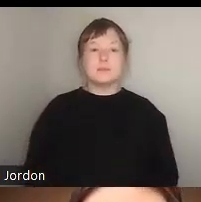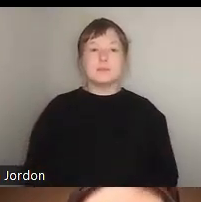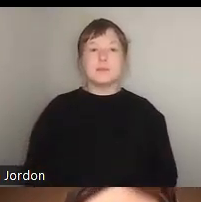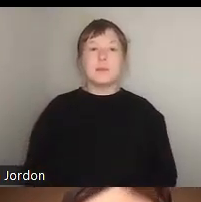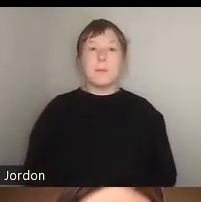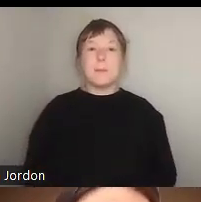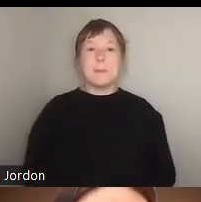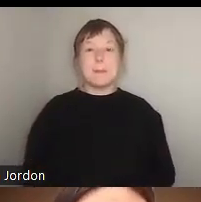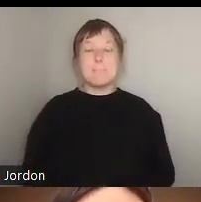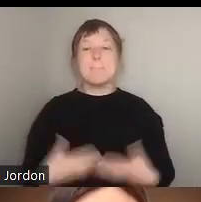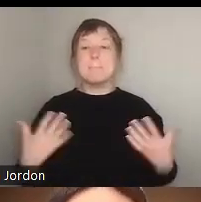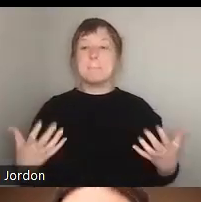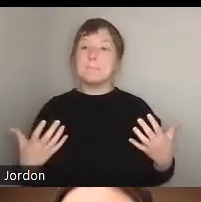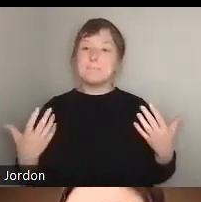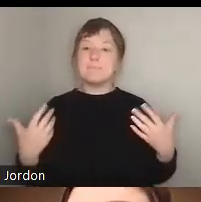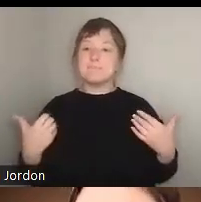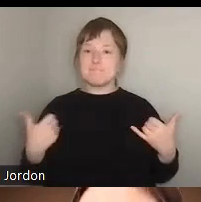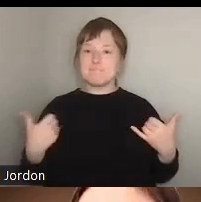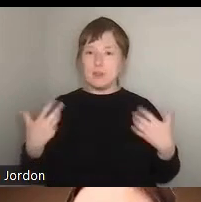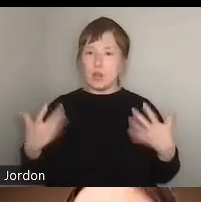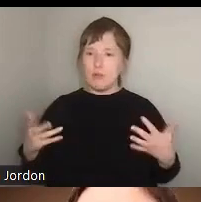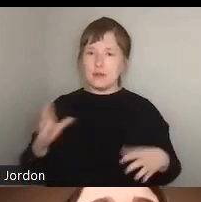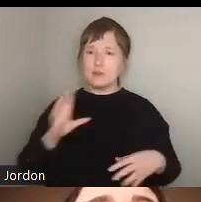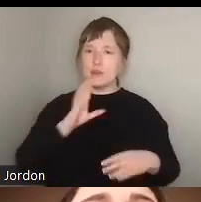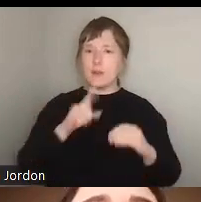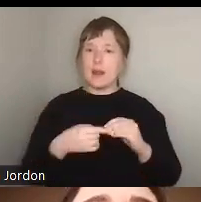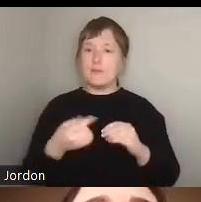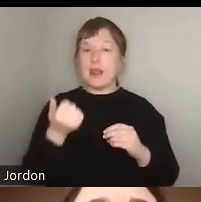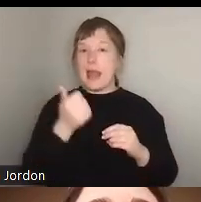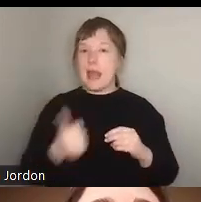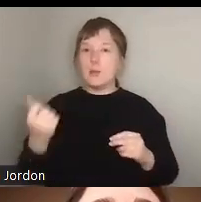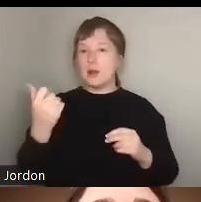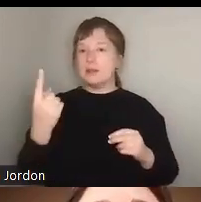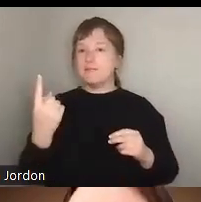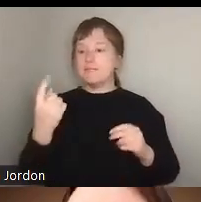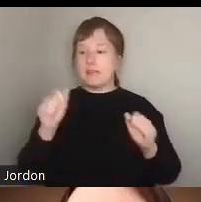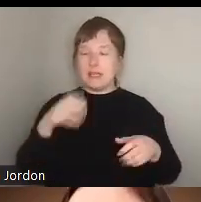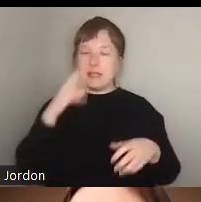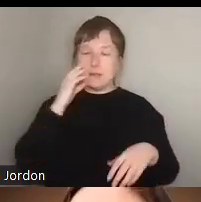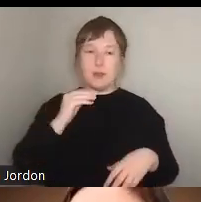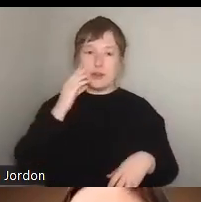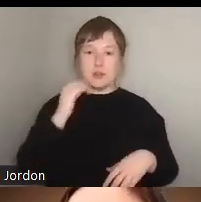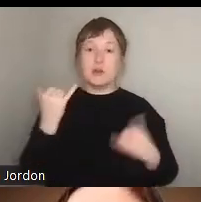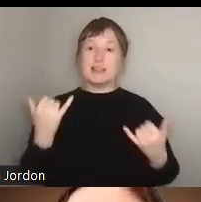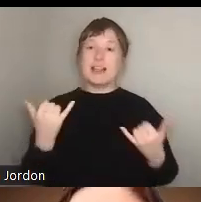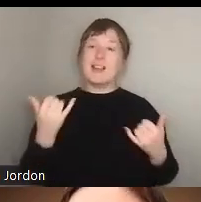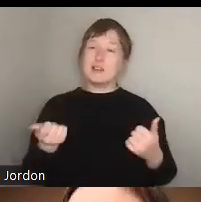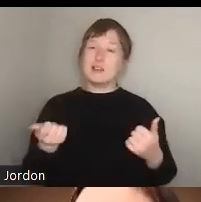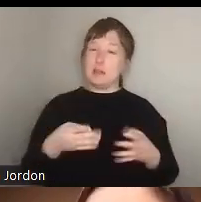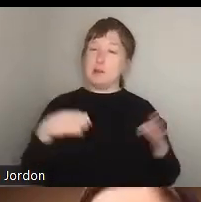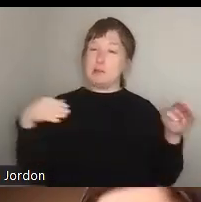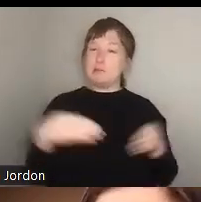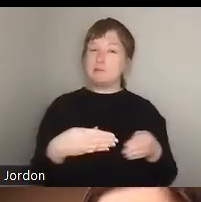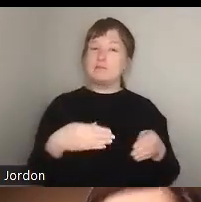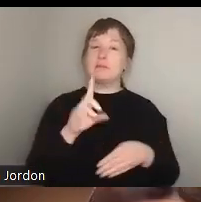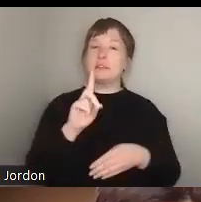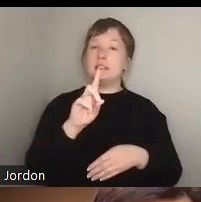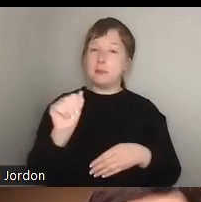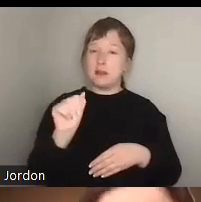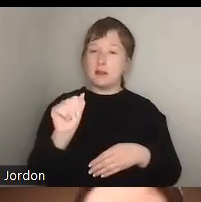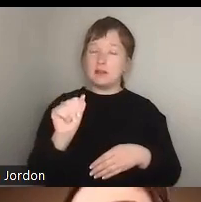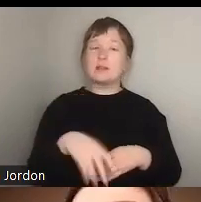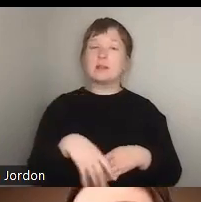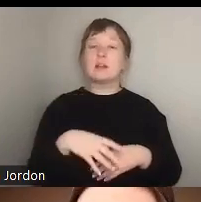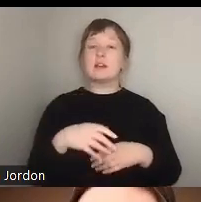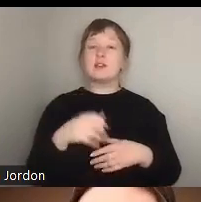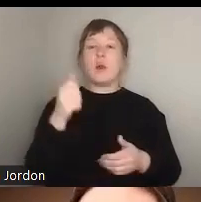So we talked about some examples that anybody can experience. So people with disabilities can experience all of those types of abuse, every single